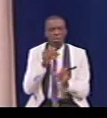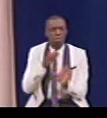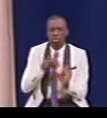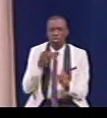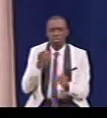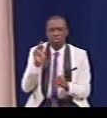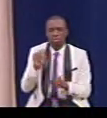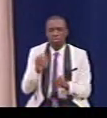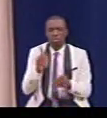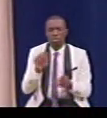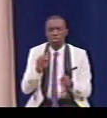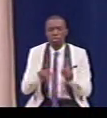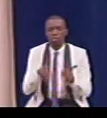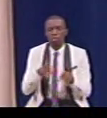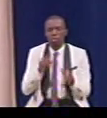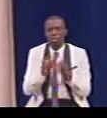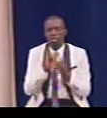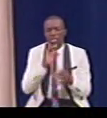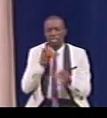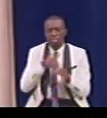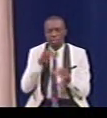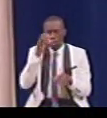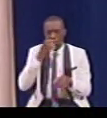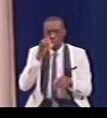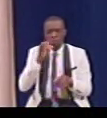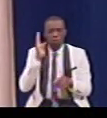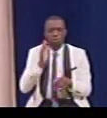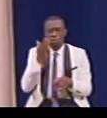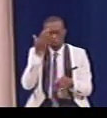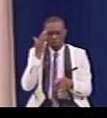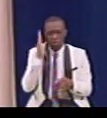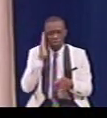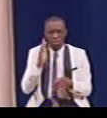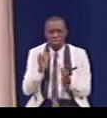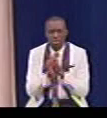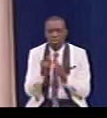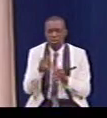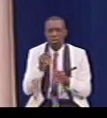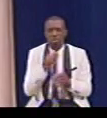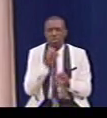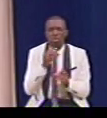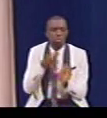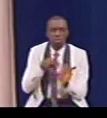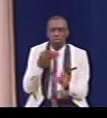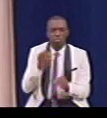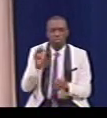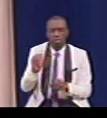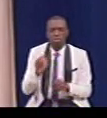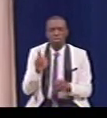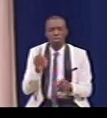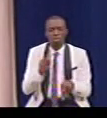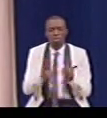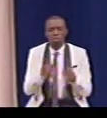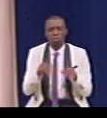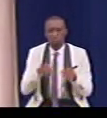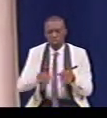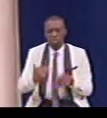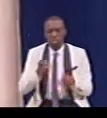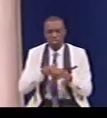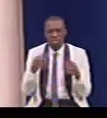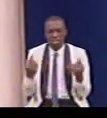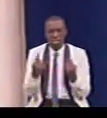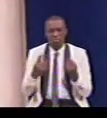the people who are still drinking sin eating sin dressing sin and going about in sinful ways they will know you are not part of them because